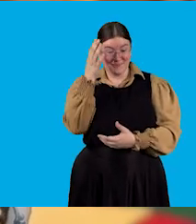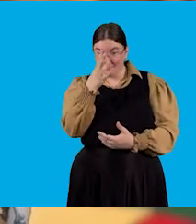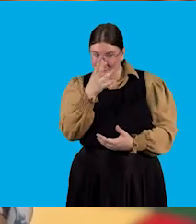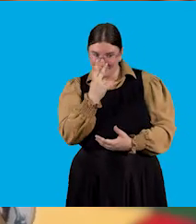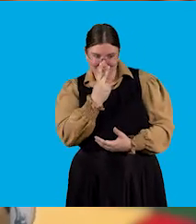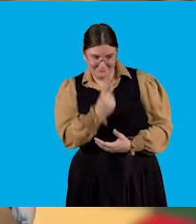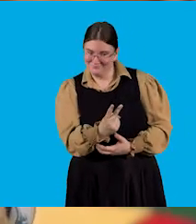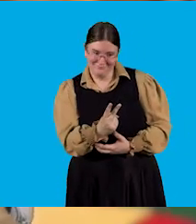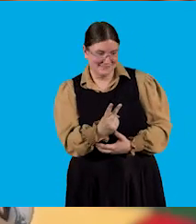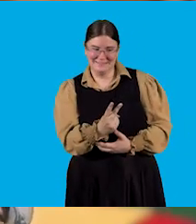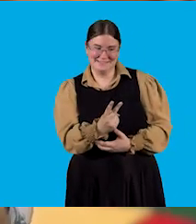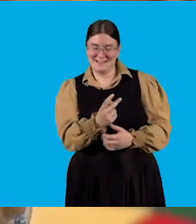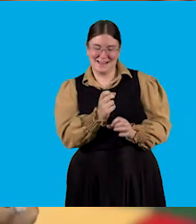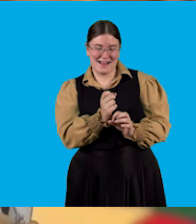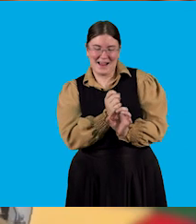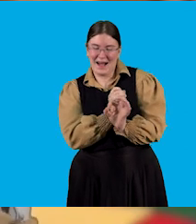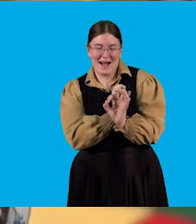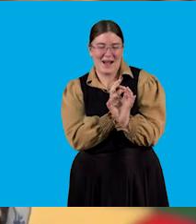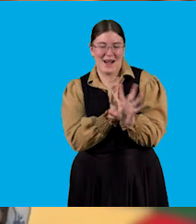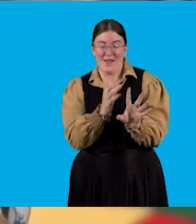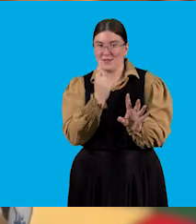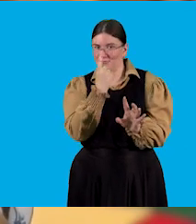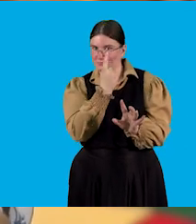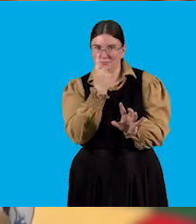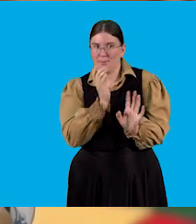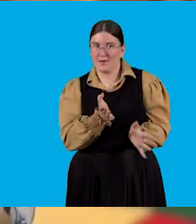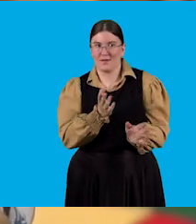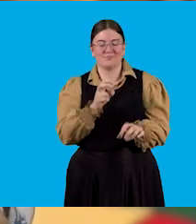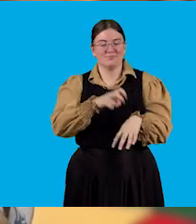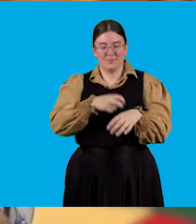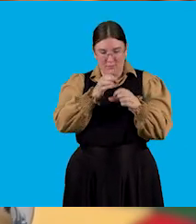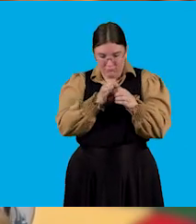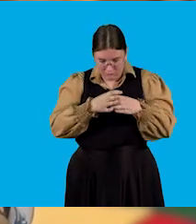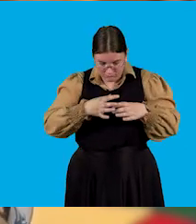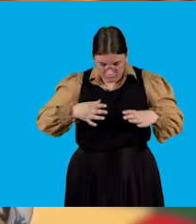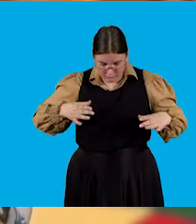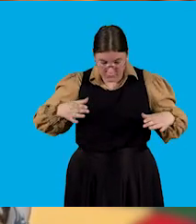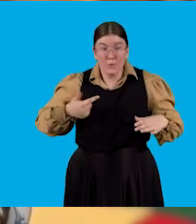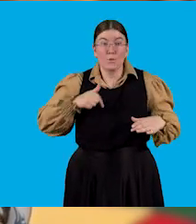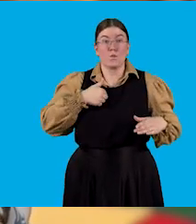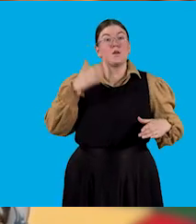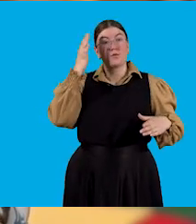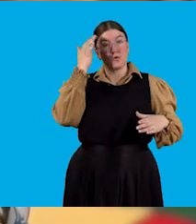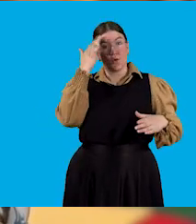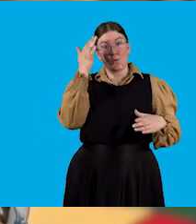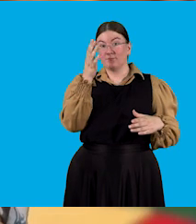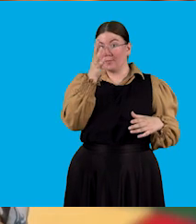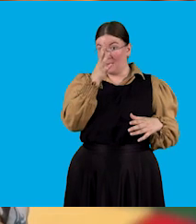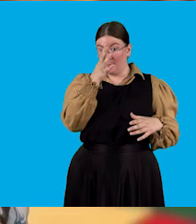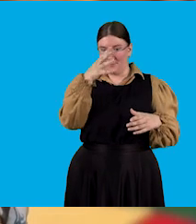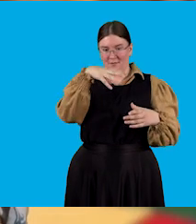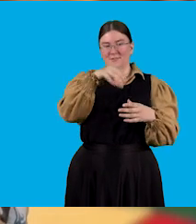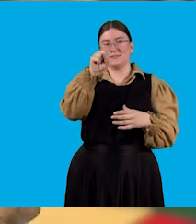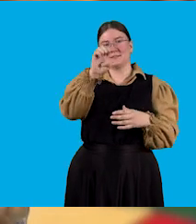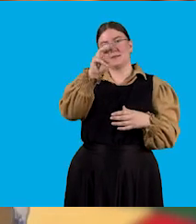eye, if you see semen, you cannot see the sperm cell in there. We just know that semen contains the